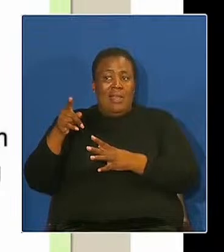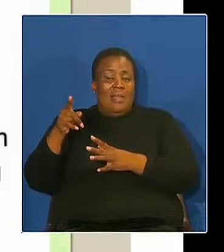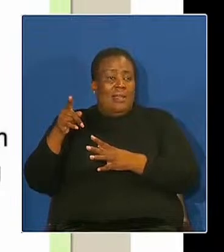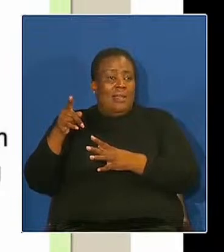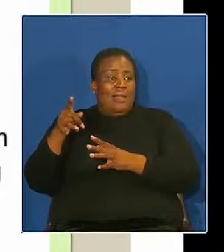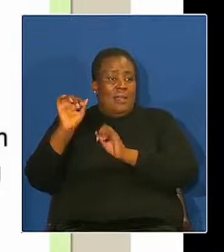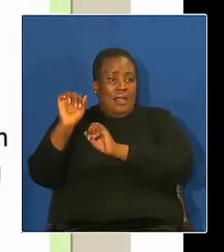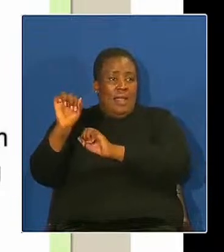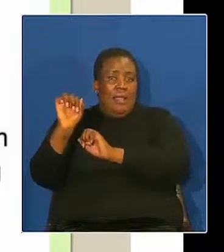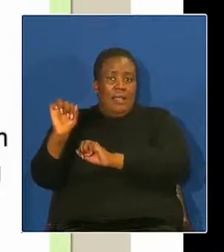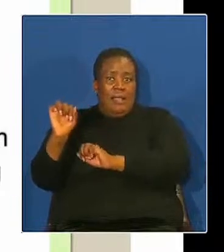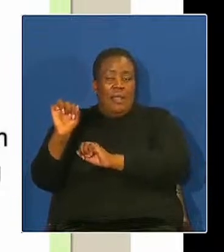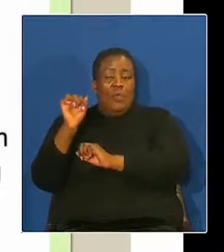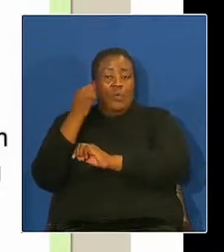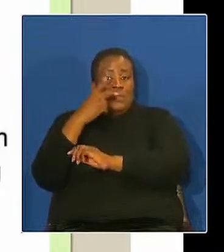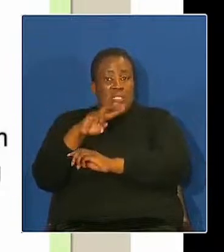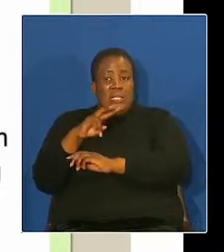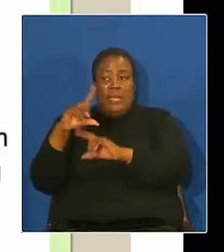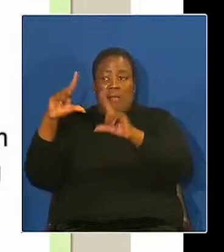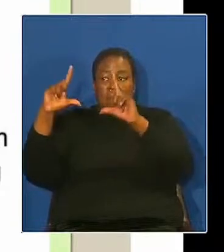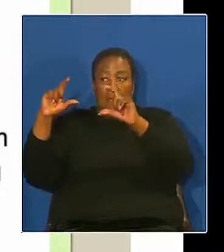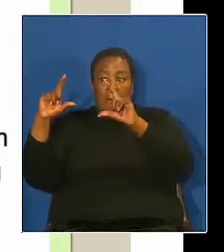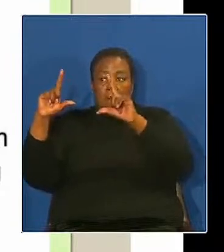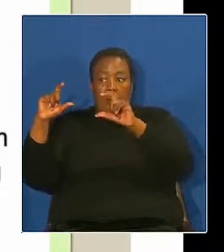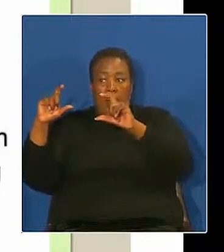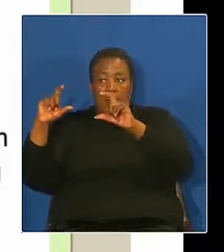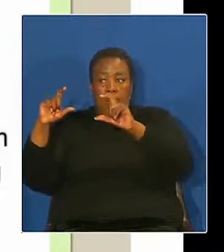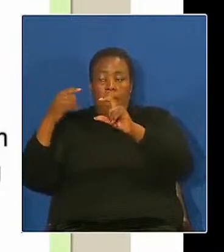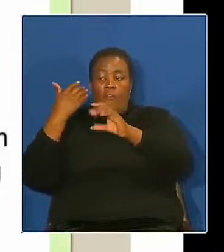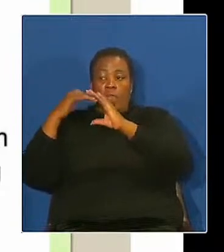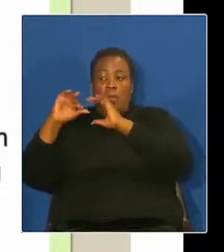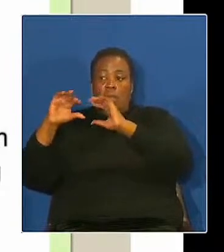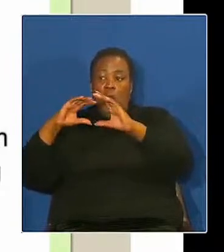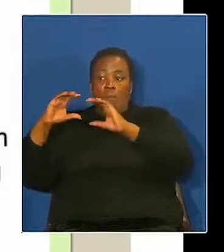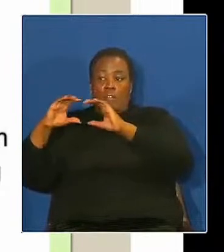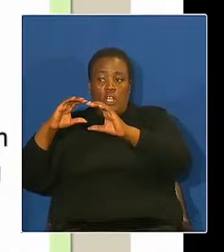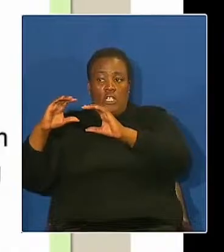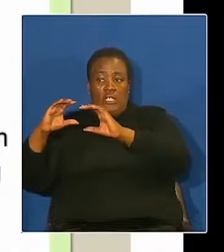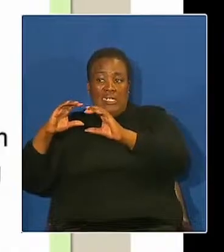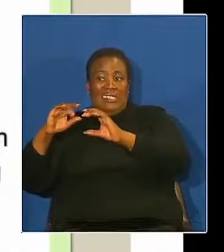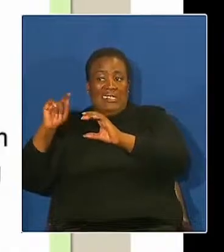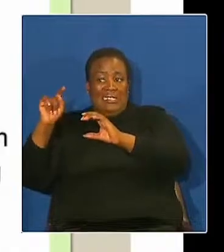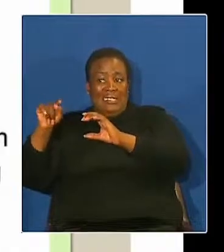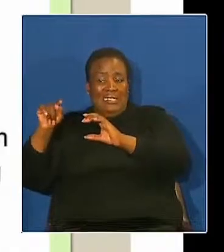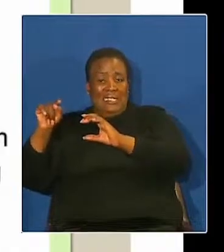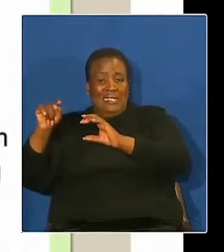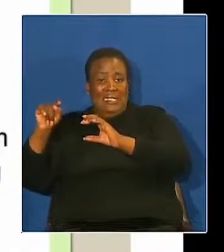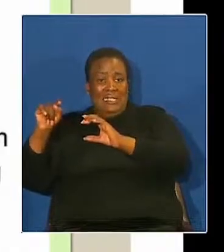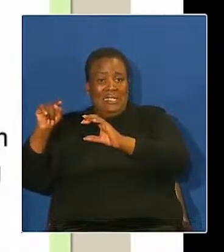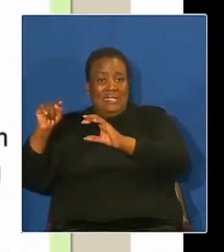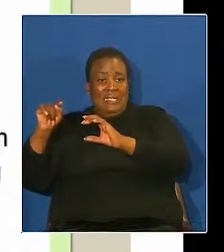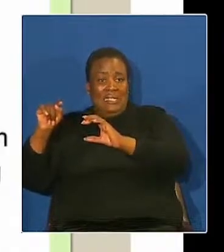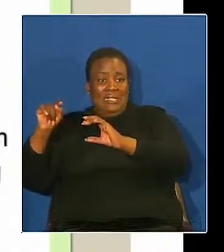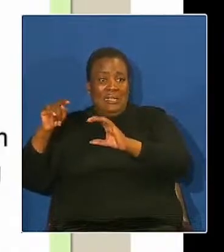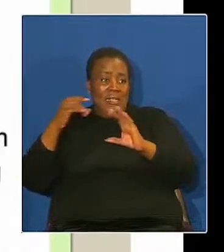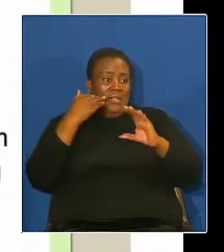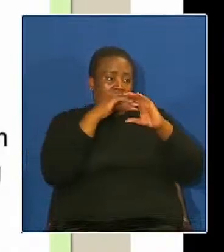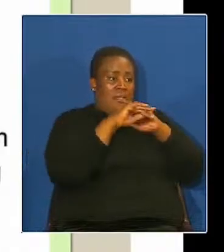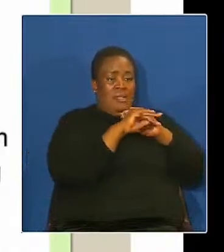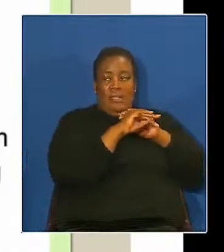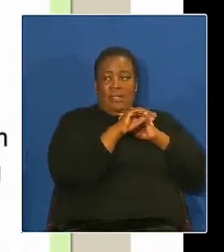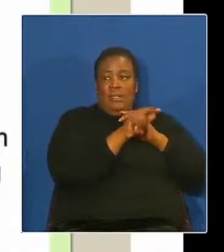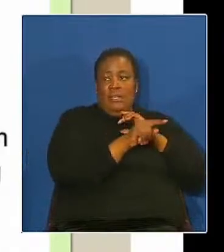Matlala sending the screenshot of this email communication to Mr.